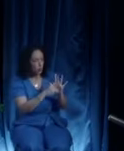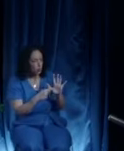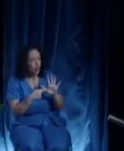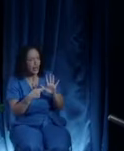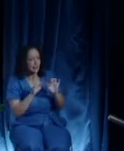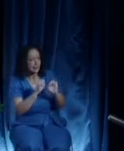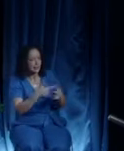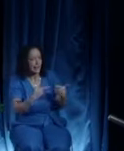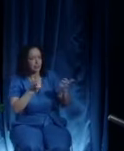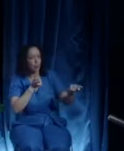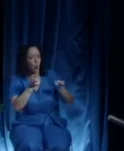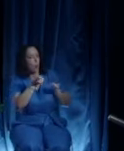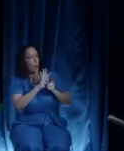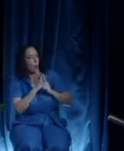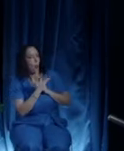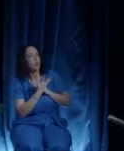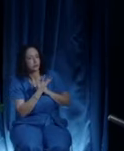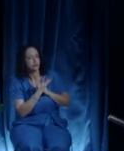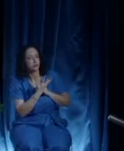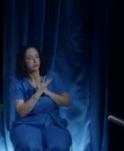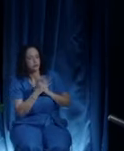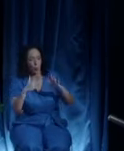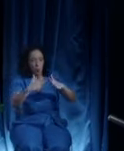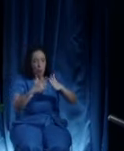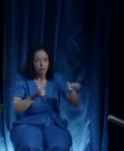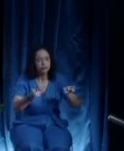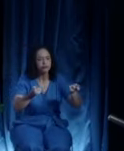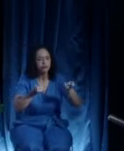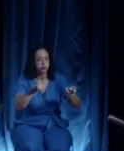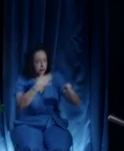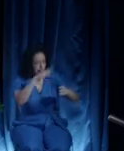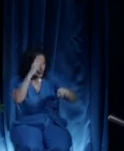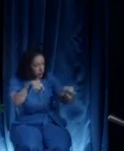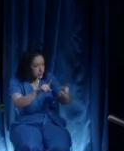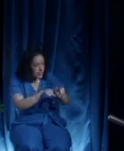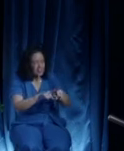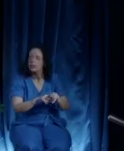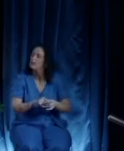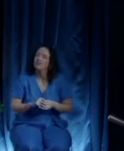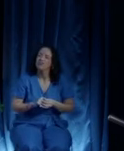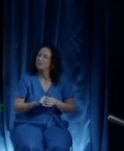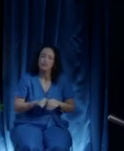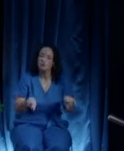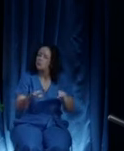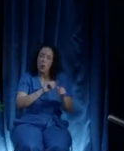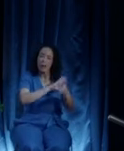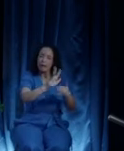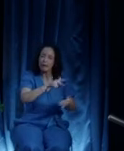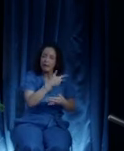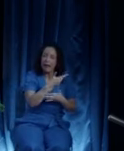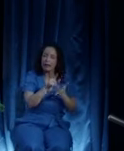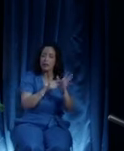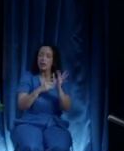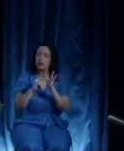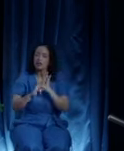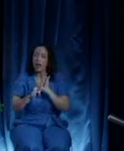dangerous? It's not quite as dangerous. It's not as dangerous as under Henry VIII, because James he does